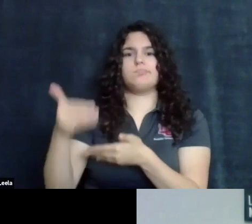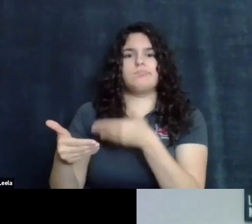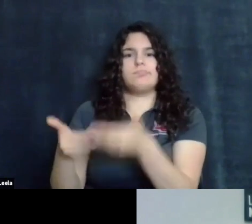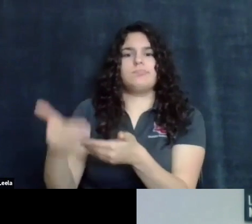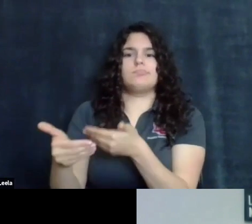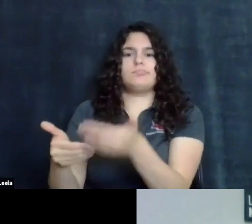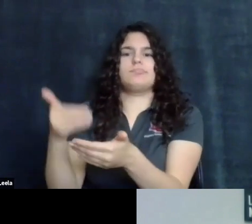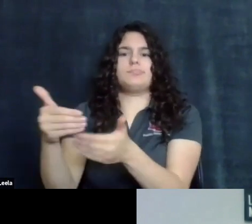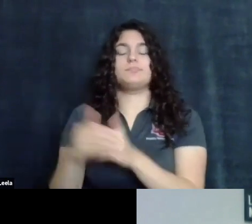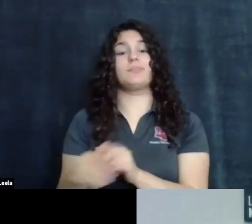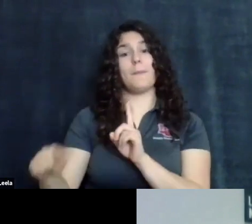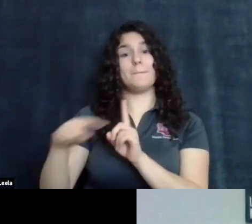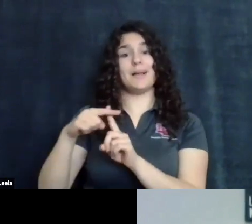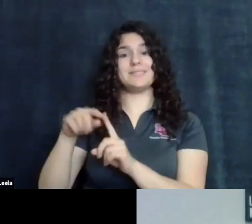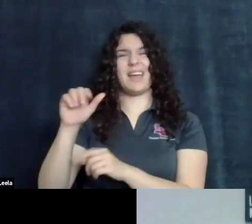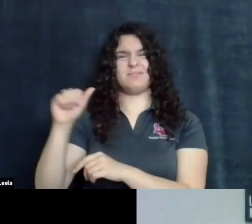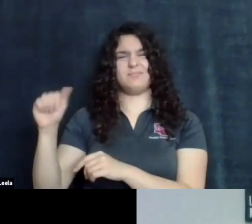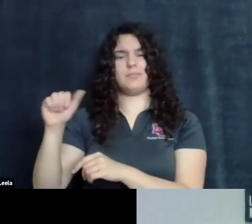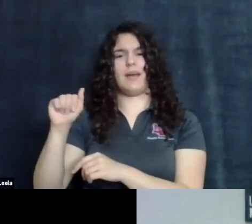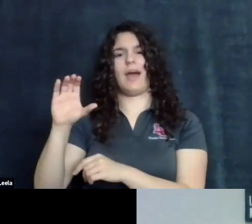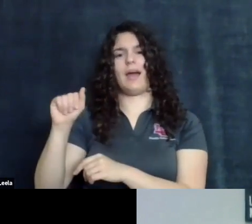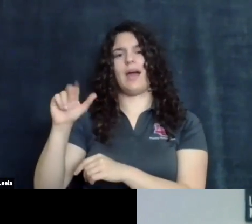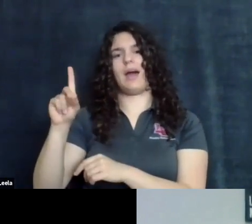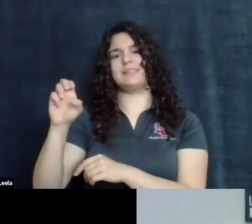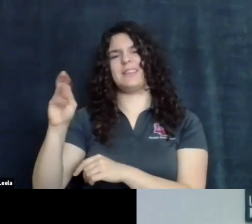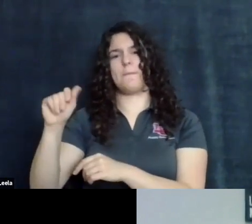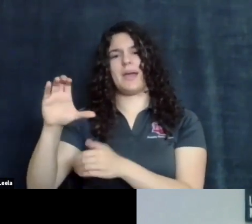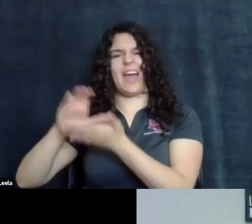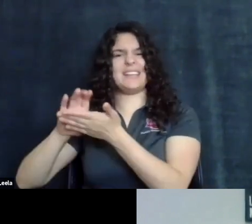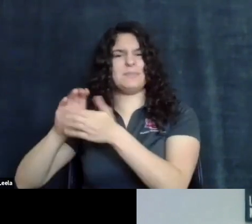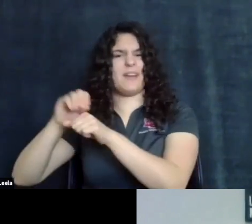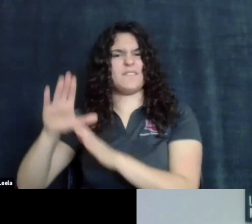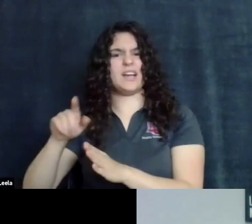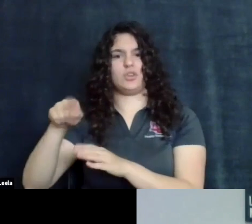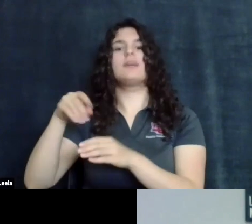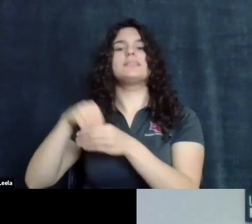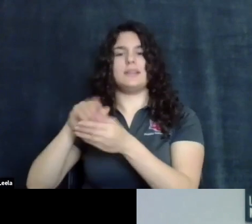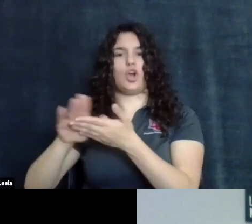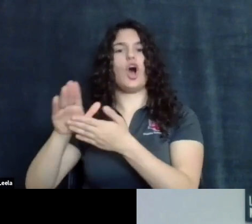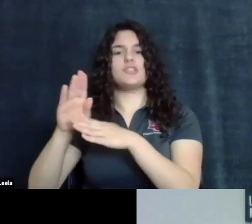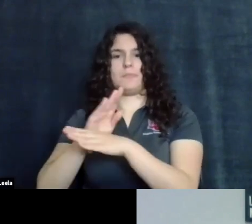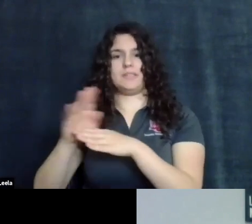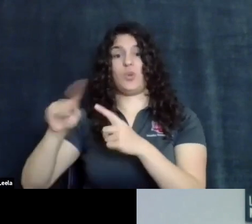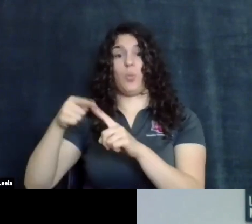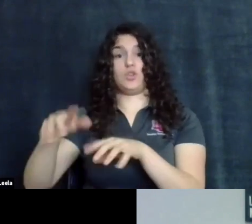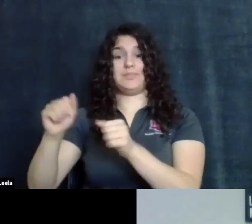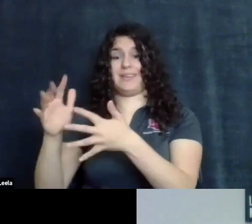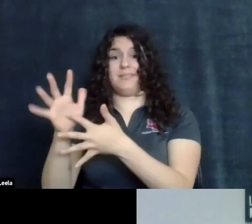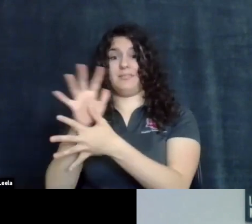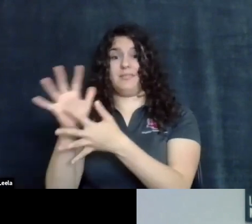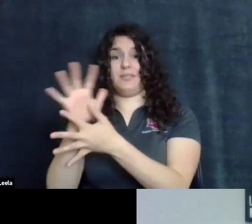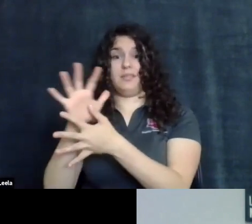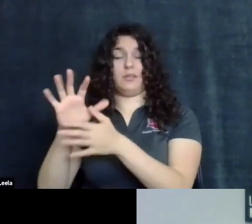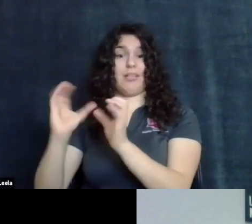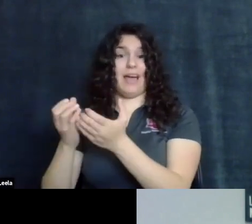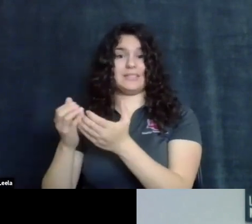have our academic advisor located within the College of Business as well. So when you start taking those upper level courses, junior and senior year,